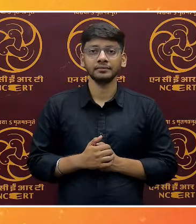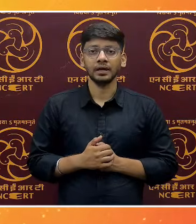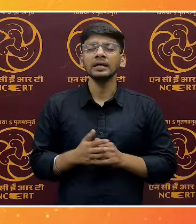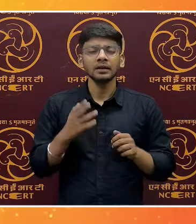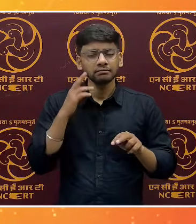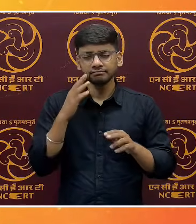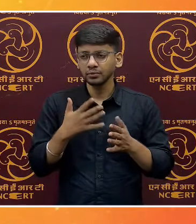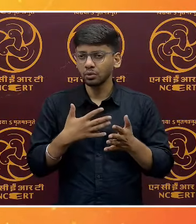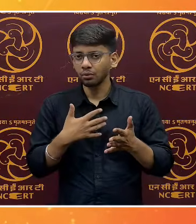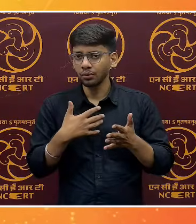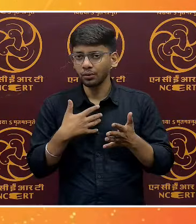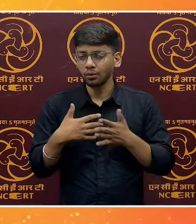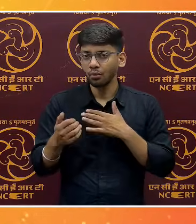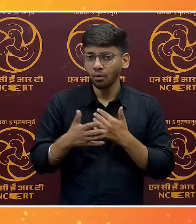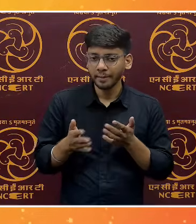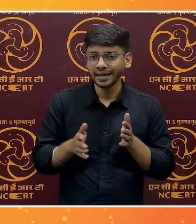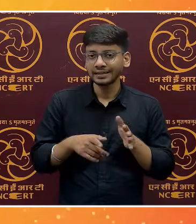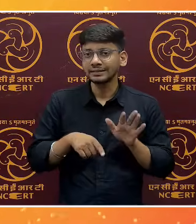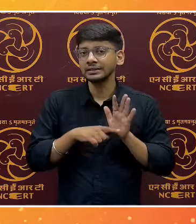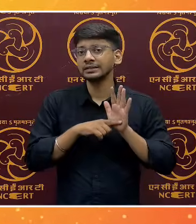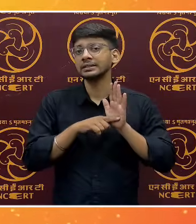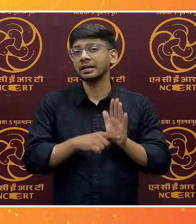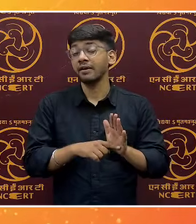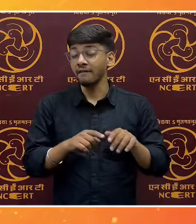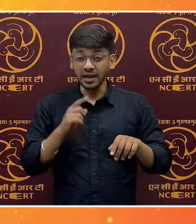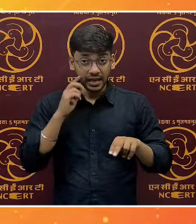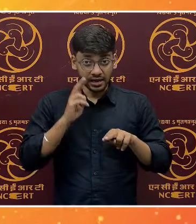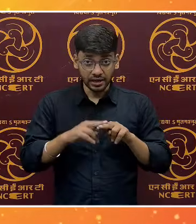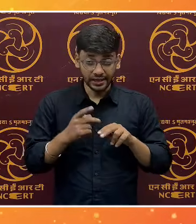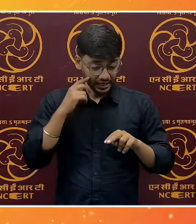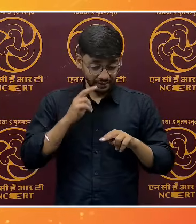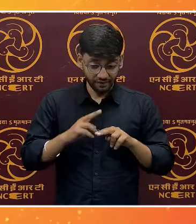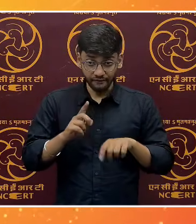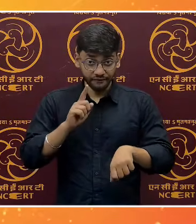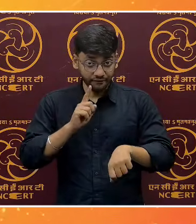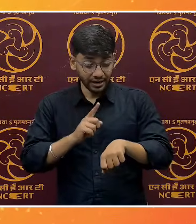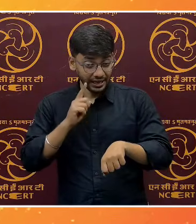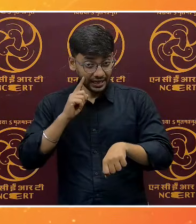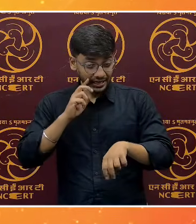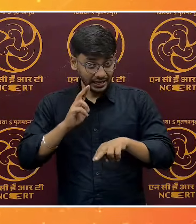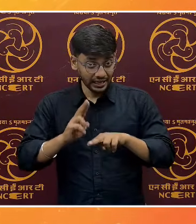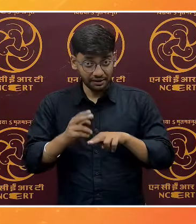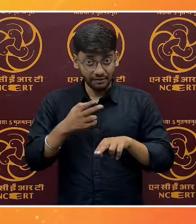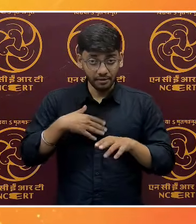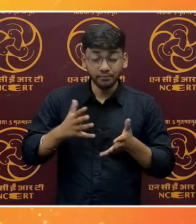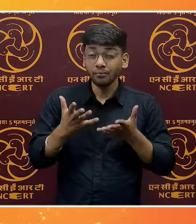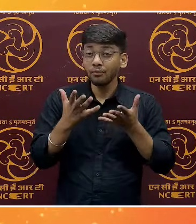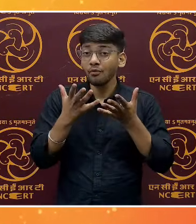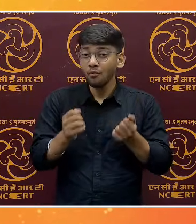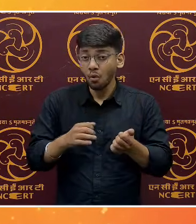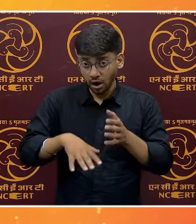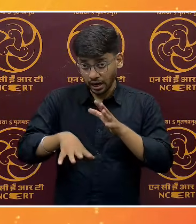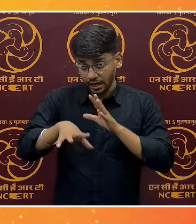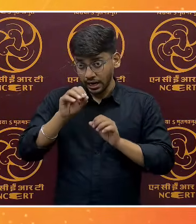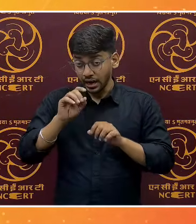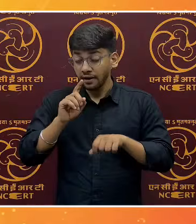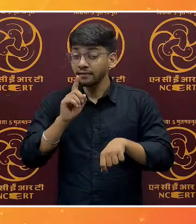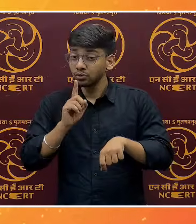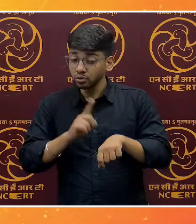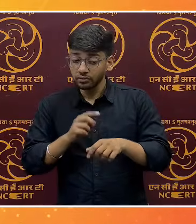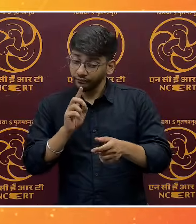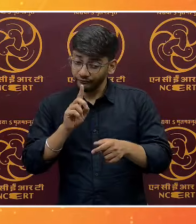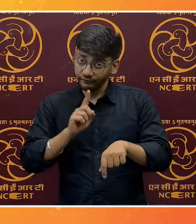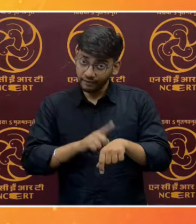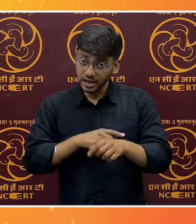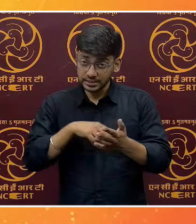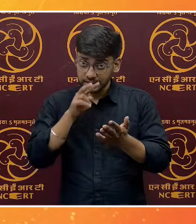simulation is we are going to perform, we have to read the instructions carefully. So here we have to choose a side AB, and the length is